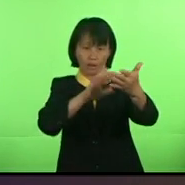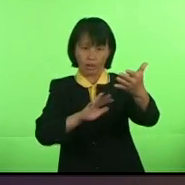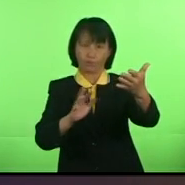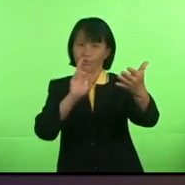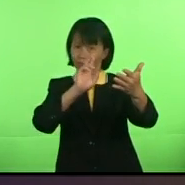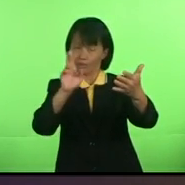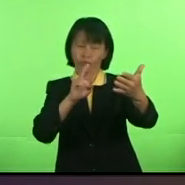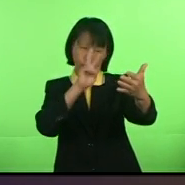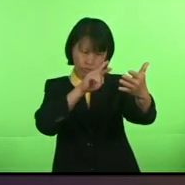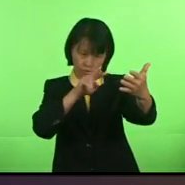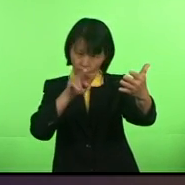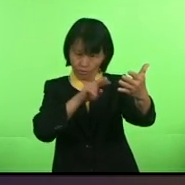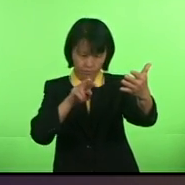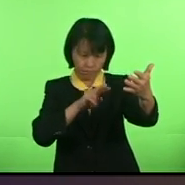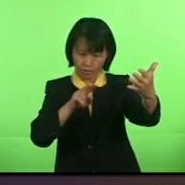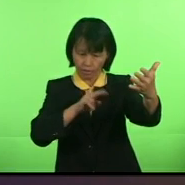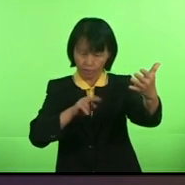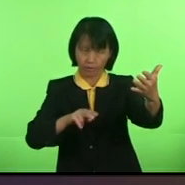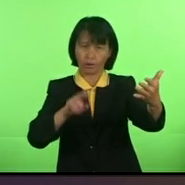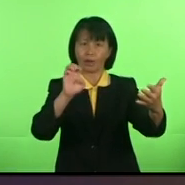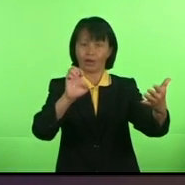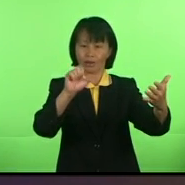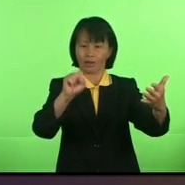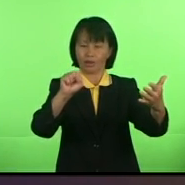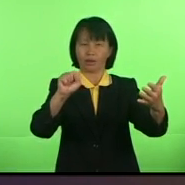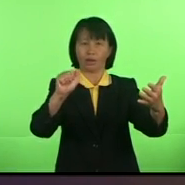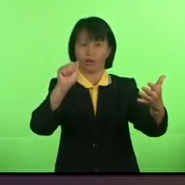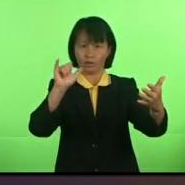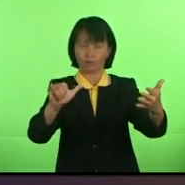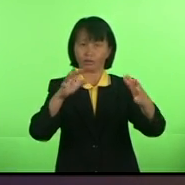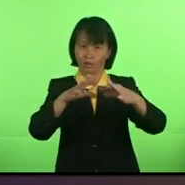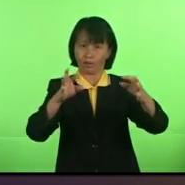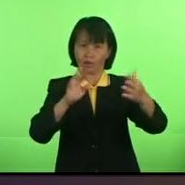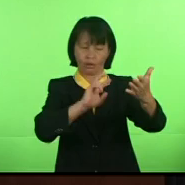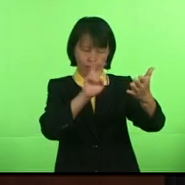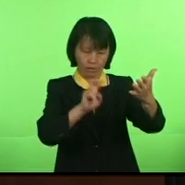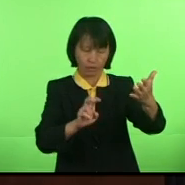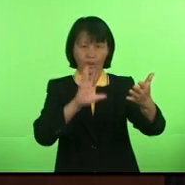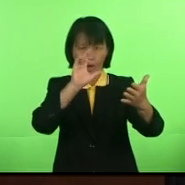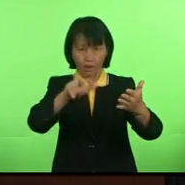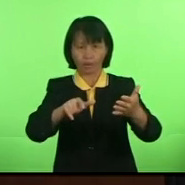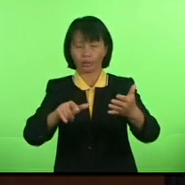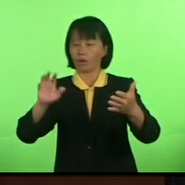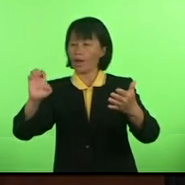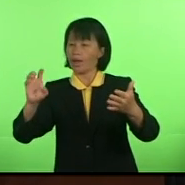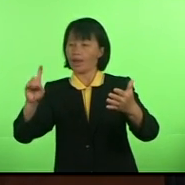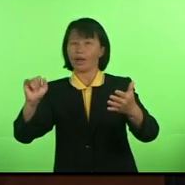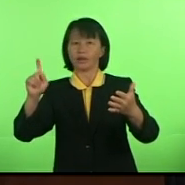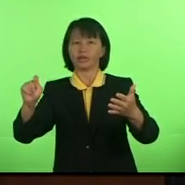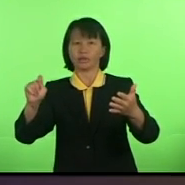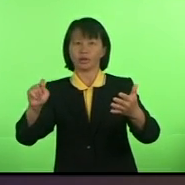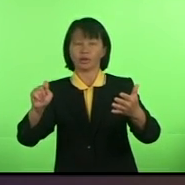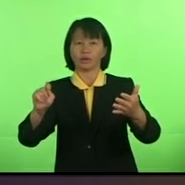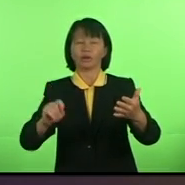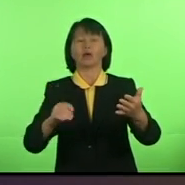essay. As you reread your essay, you begin to edit the essay. Edit what? You